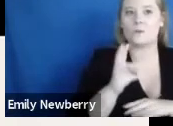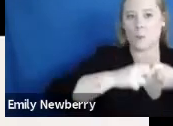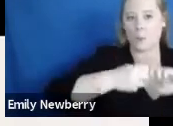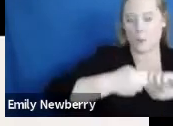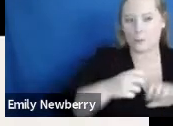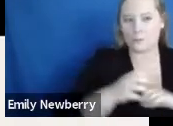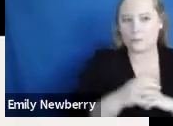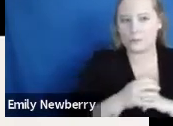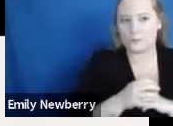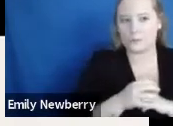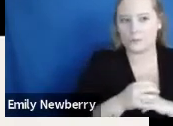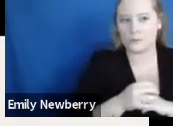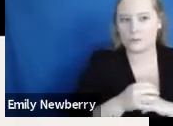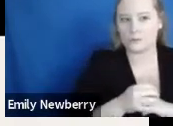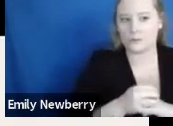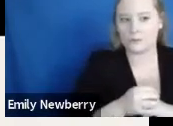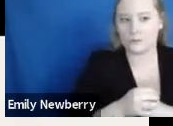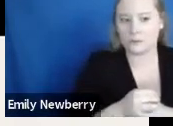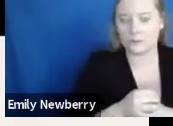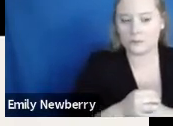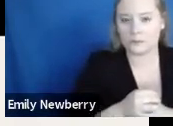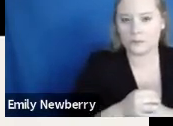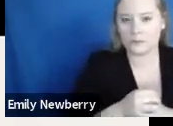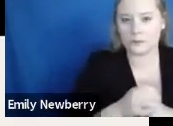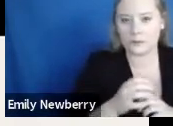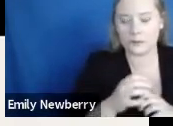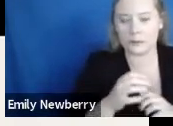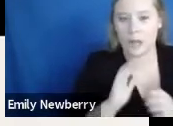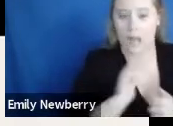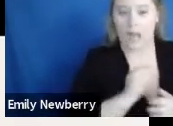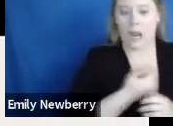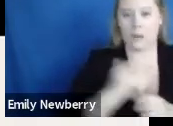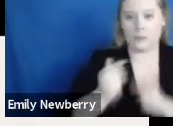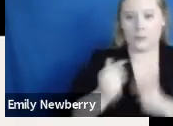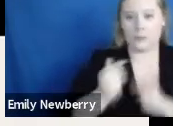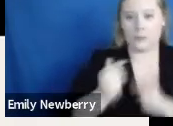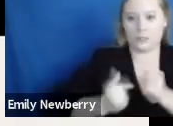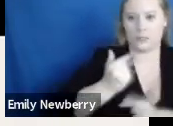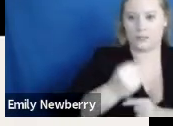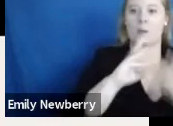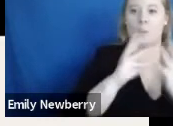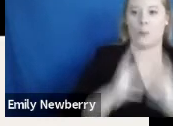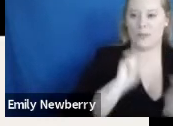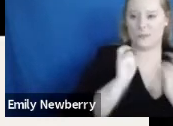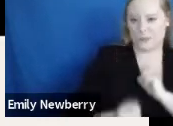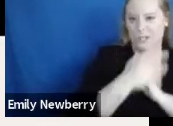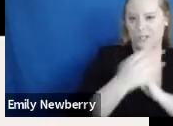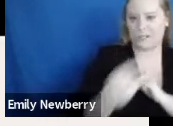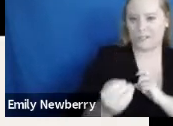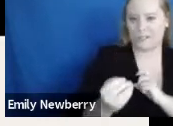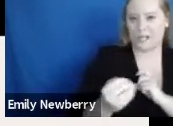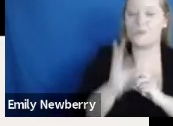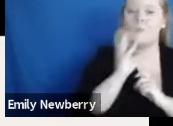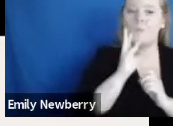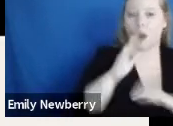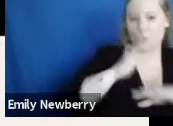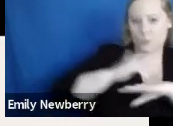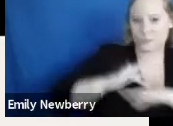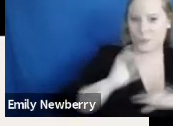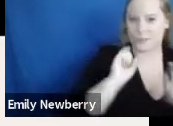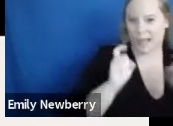involve environmental impacts, power generation, climate change, and water resource allocation